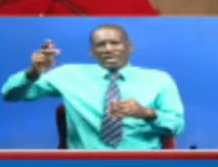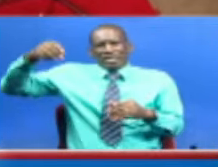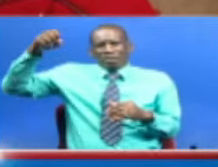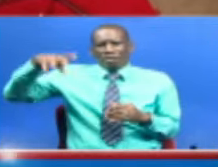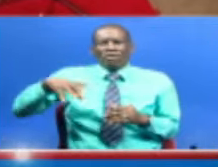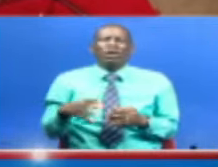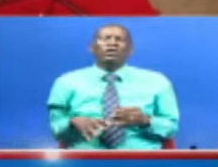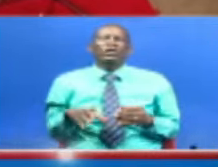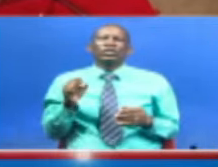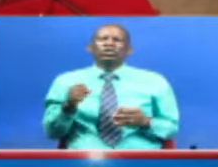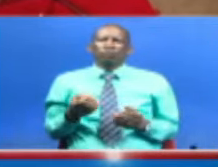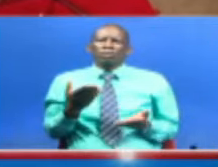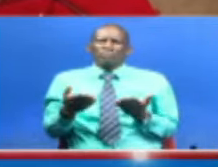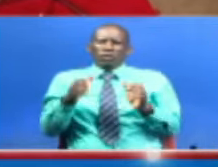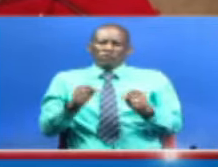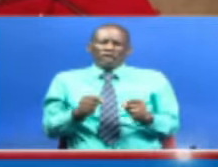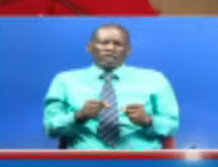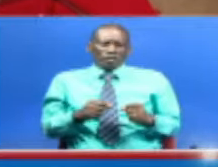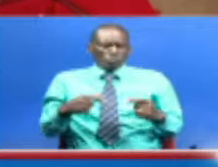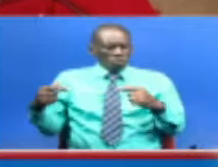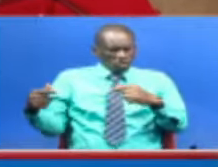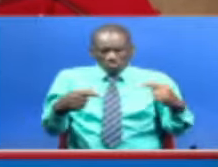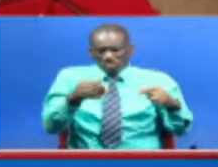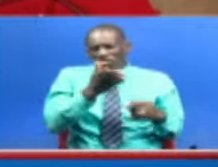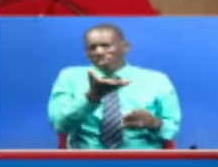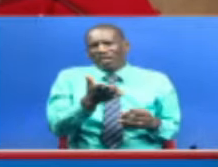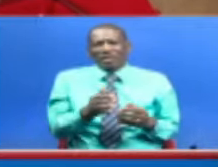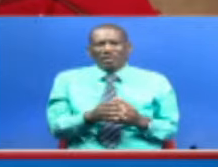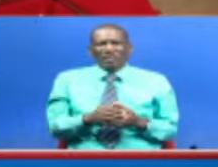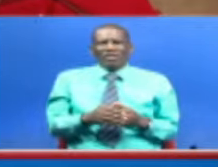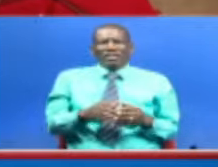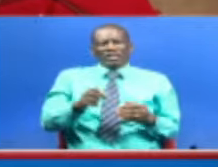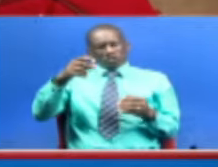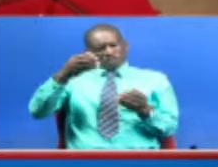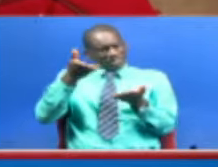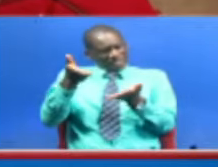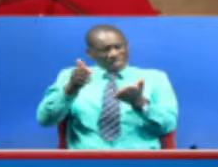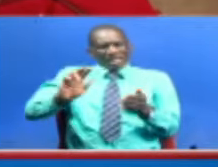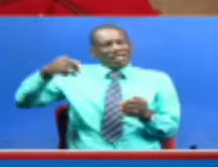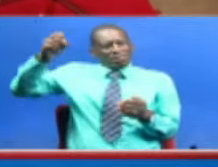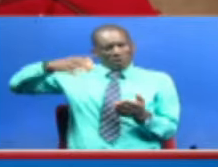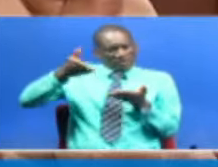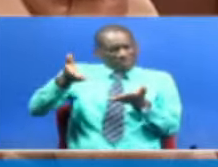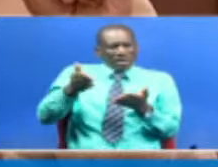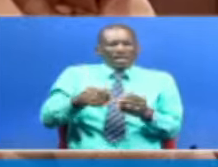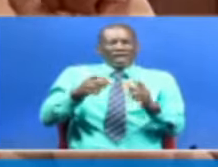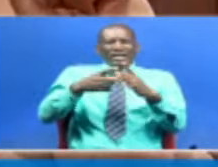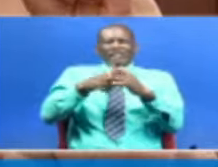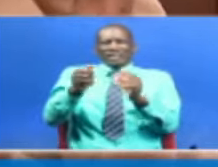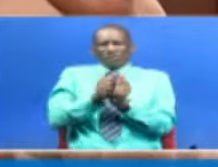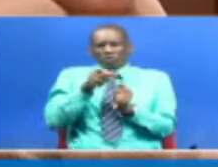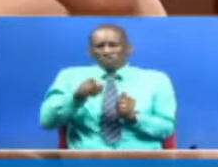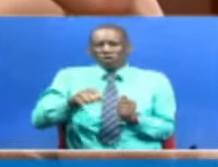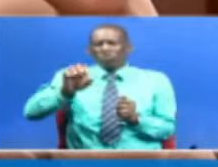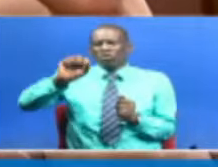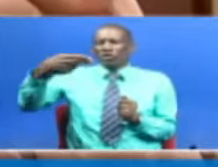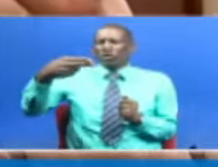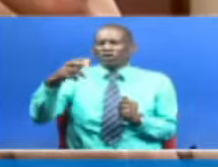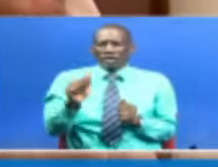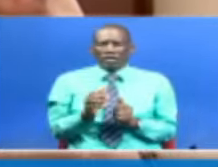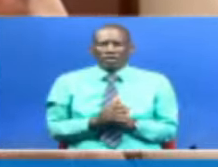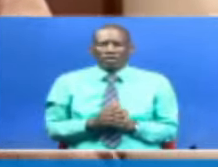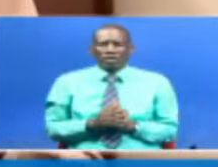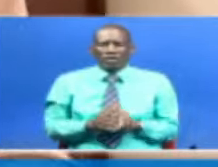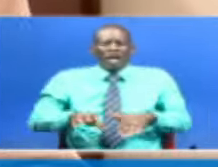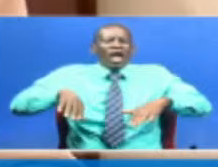So maybe if you need to throw a punch, he's literally right there. So maybe I could start with you, Mr. Shah. How